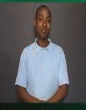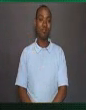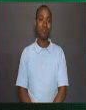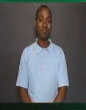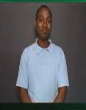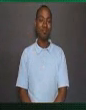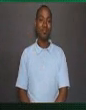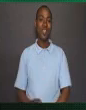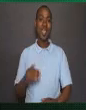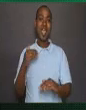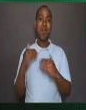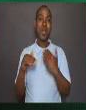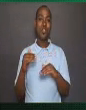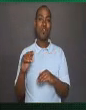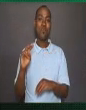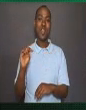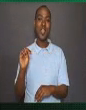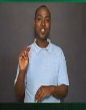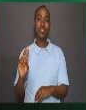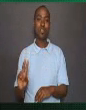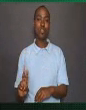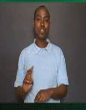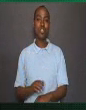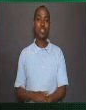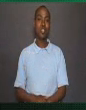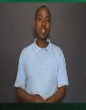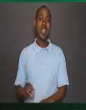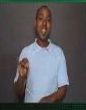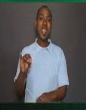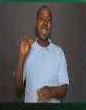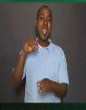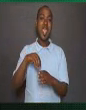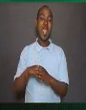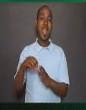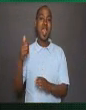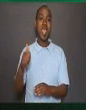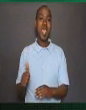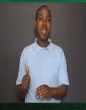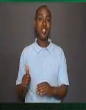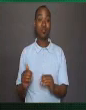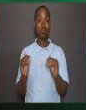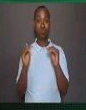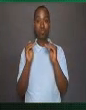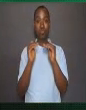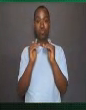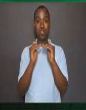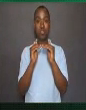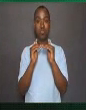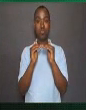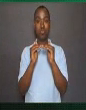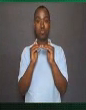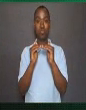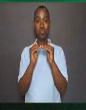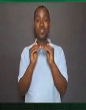The amount of nitrogen in inhaled air is equal to that